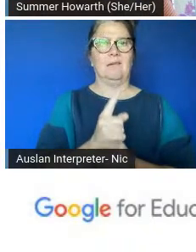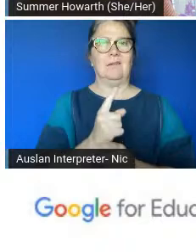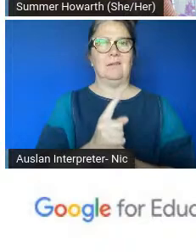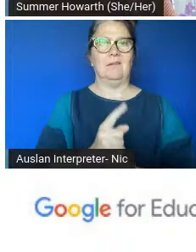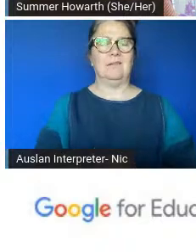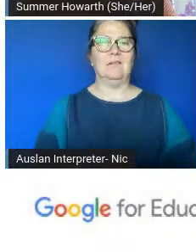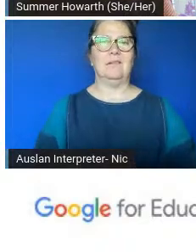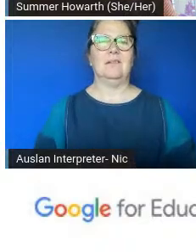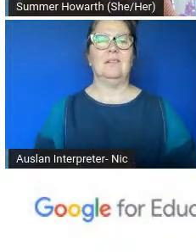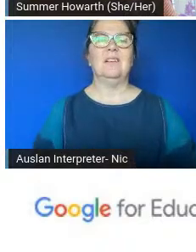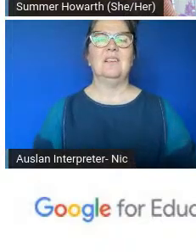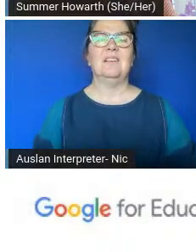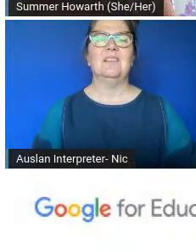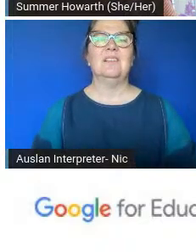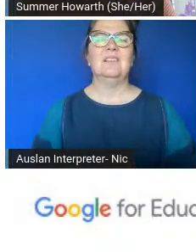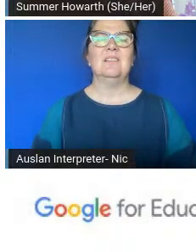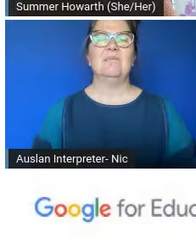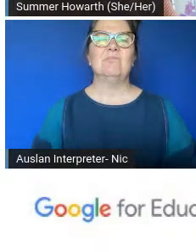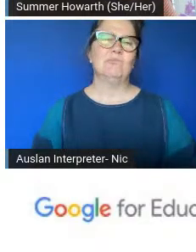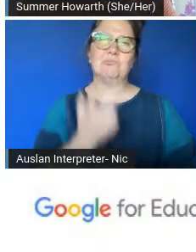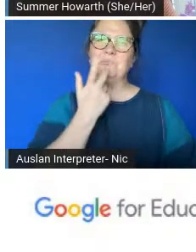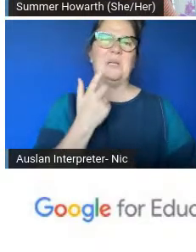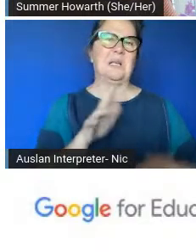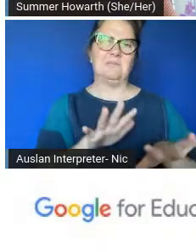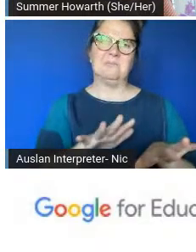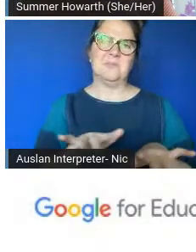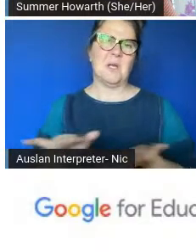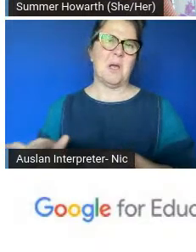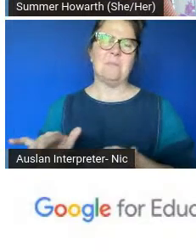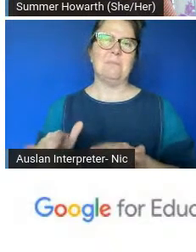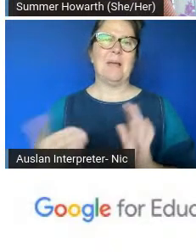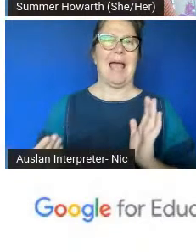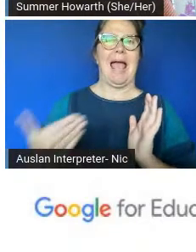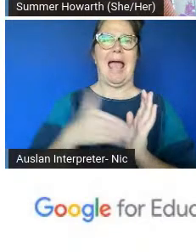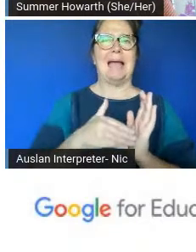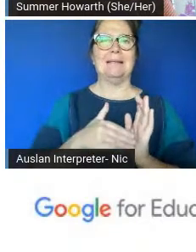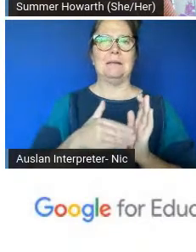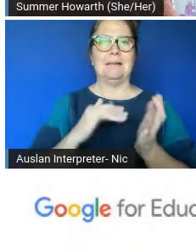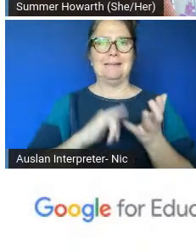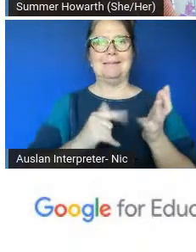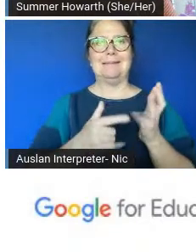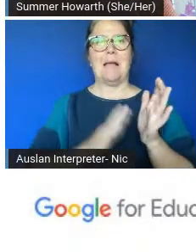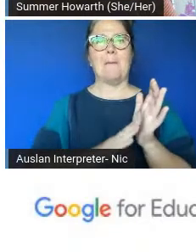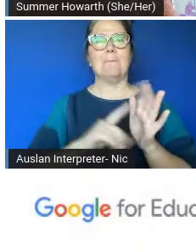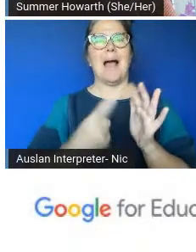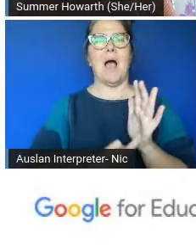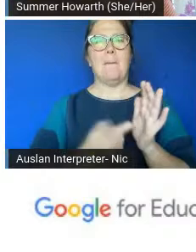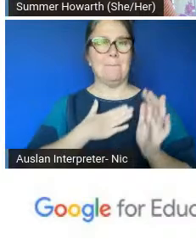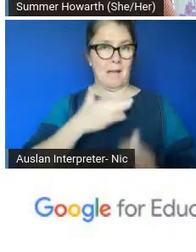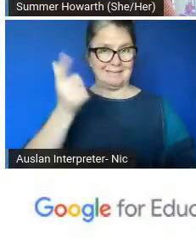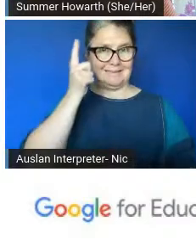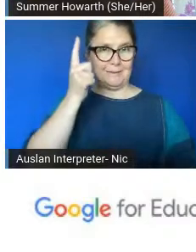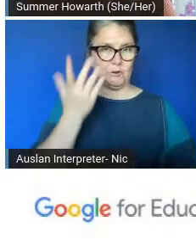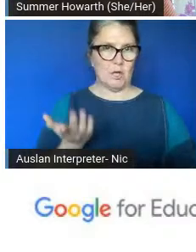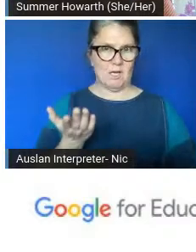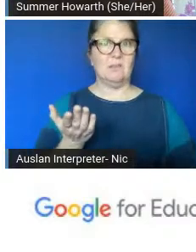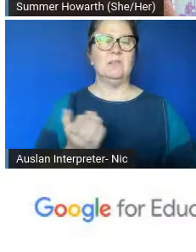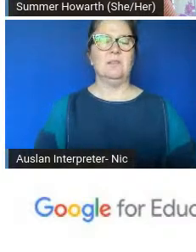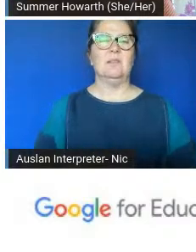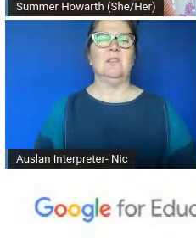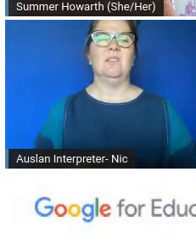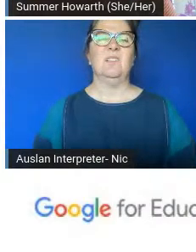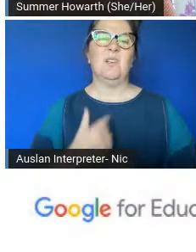And when I insert a comment, if I put something like @Summer, who happens to be my teacher, there she is, and I